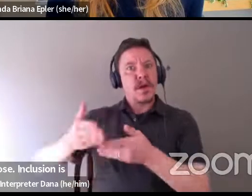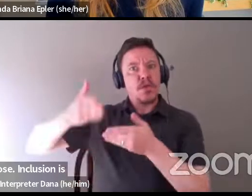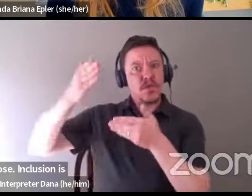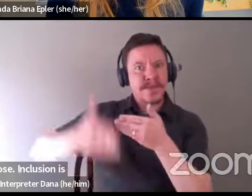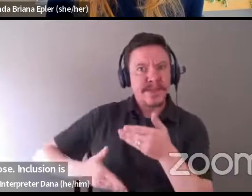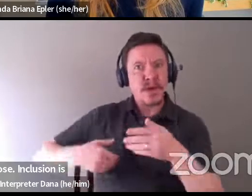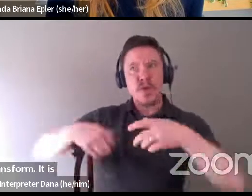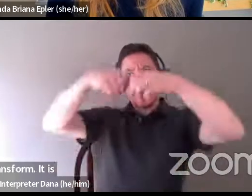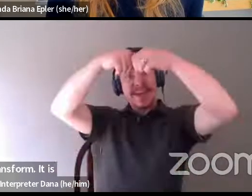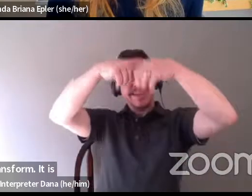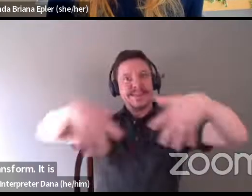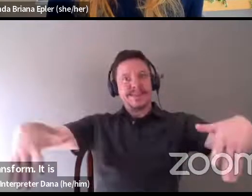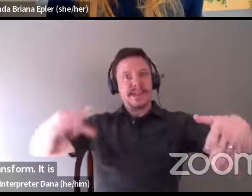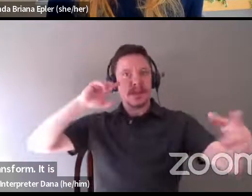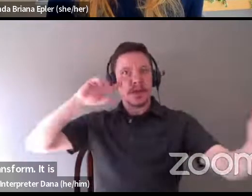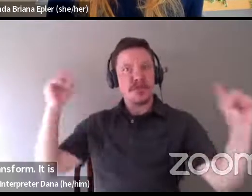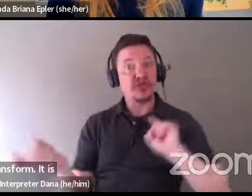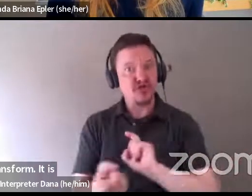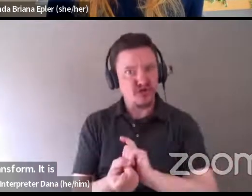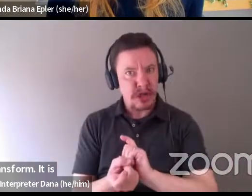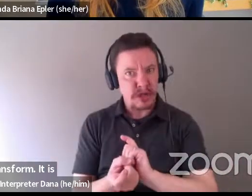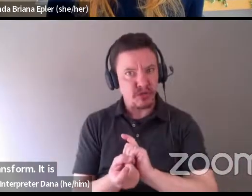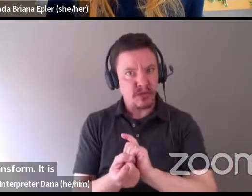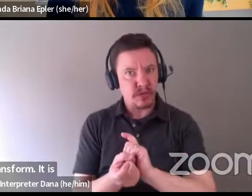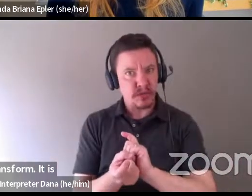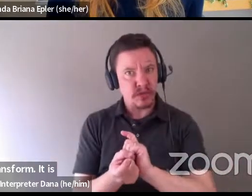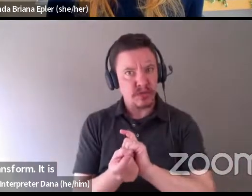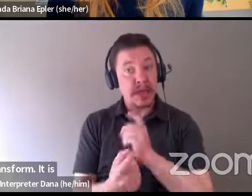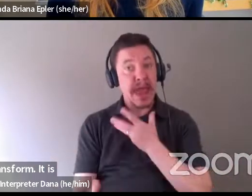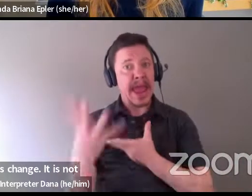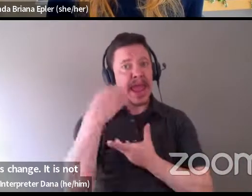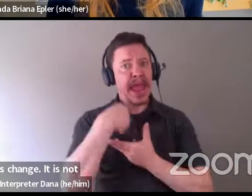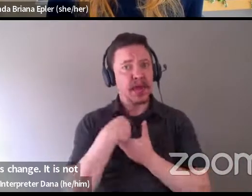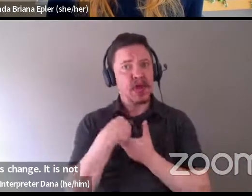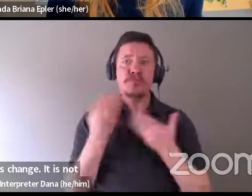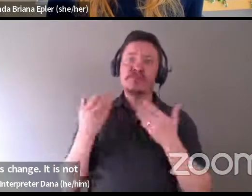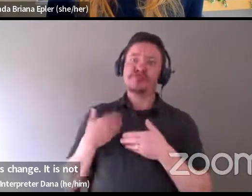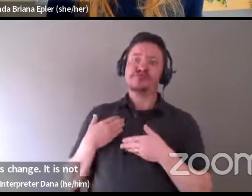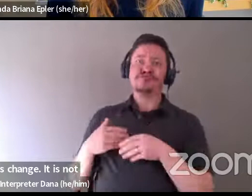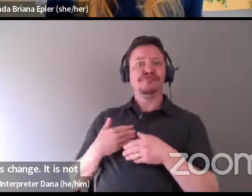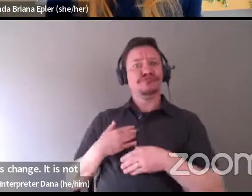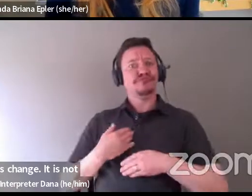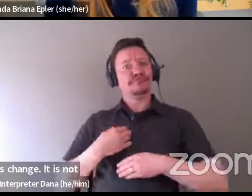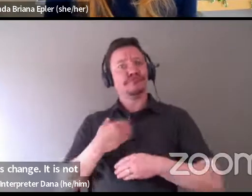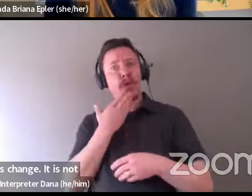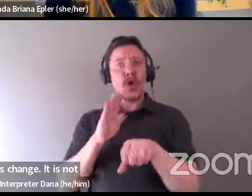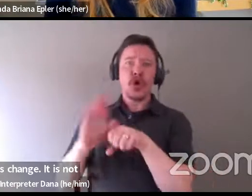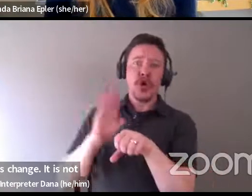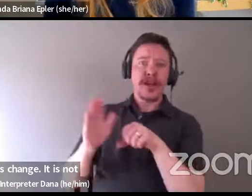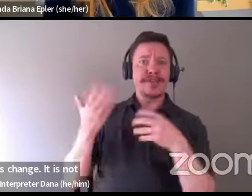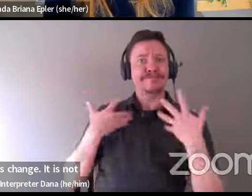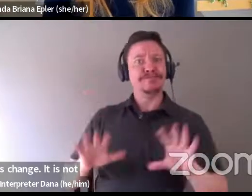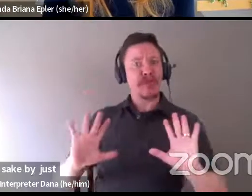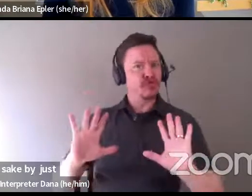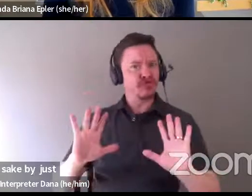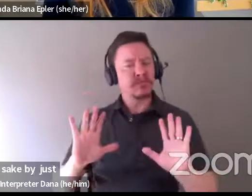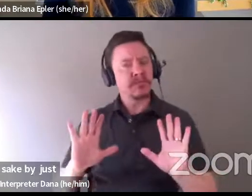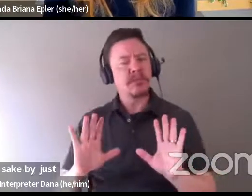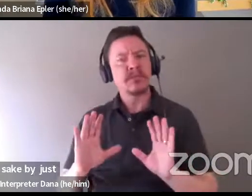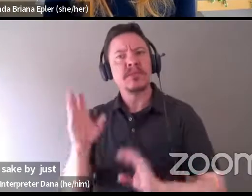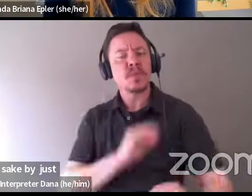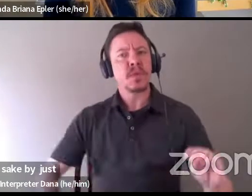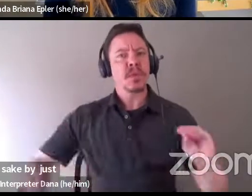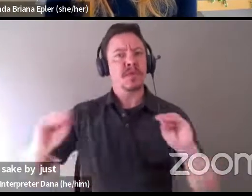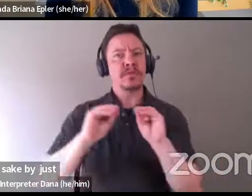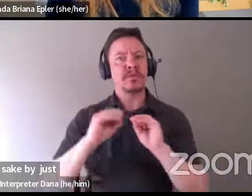systems change. It's not inclusion for inclusion's sake, by just sort of, bringing new voices and new